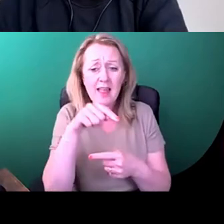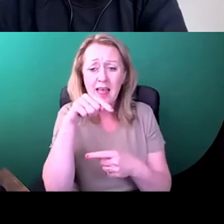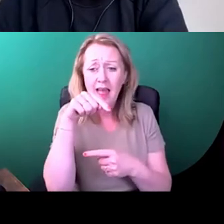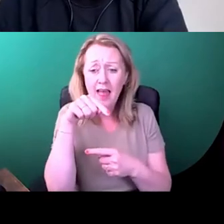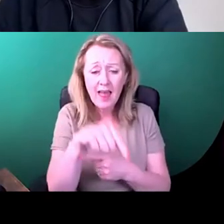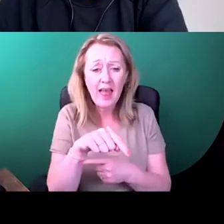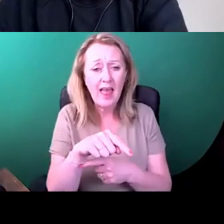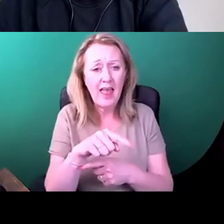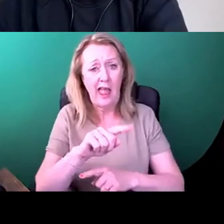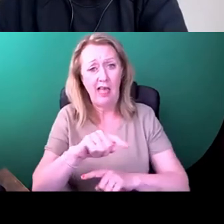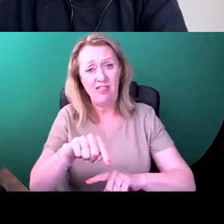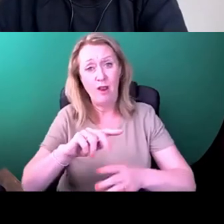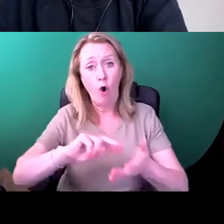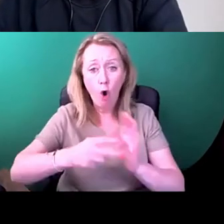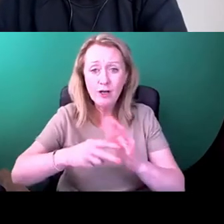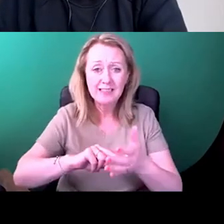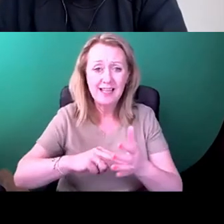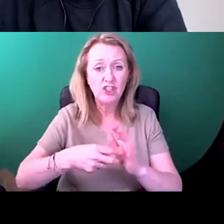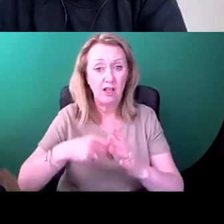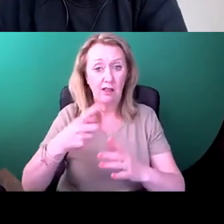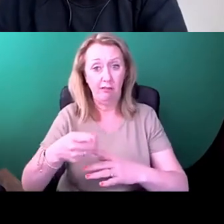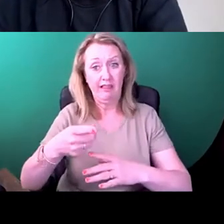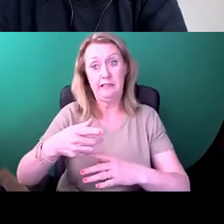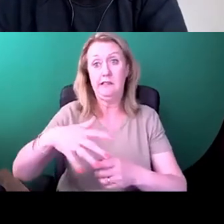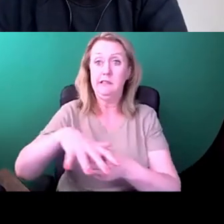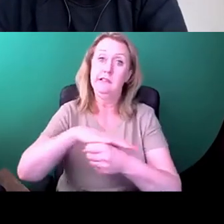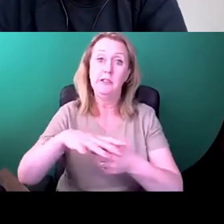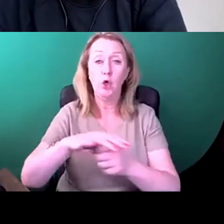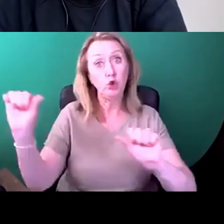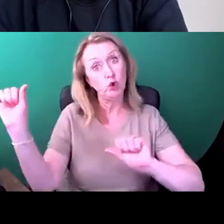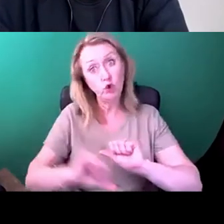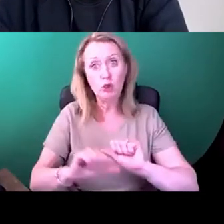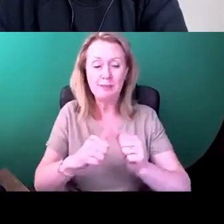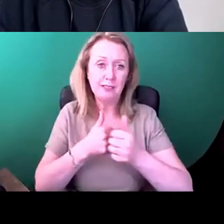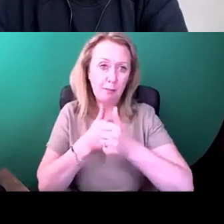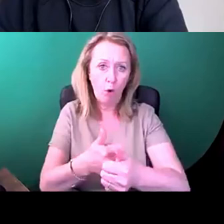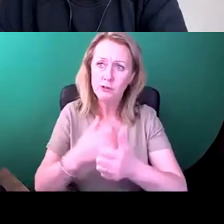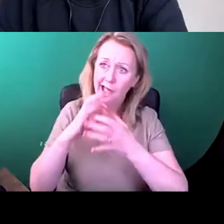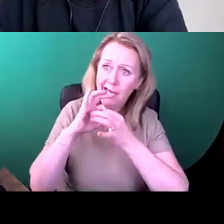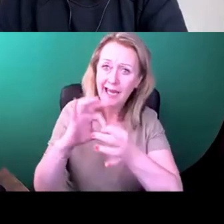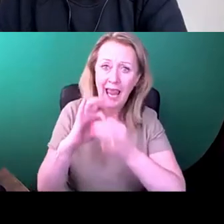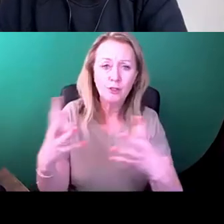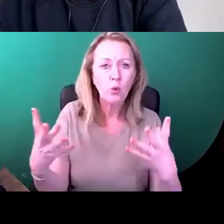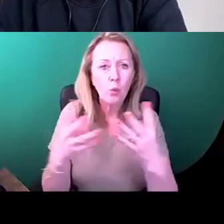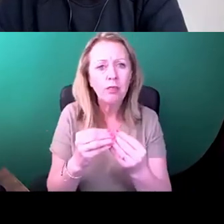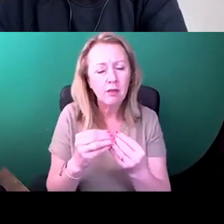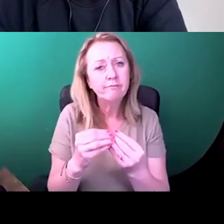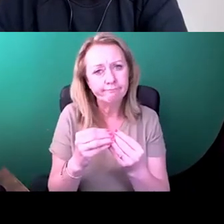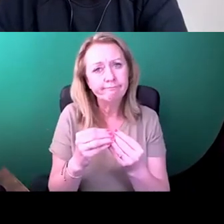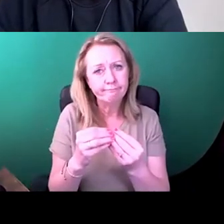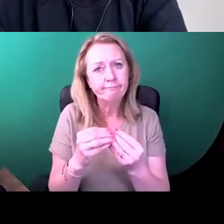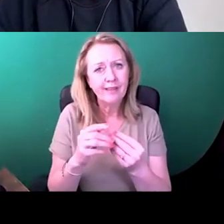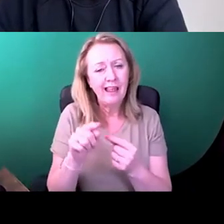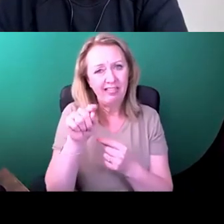and constituencies that these conversations are supposed to support or engage with is arguably sometimes also a